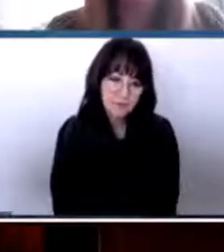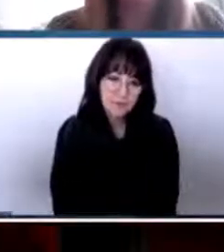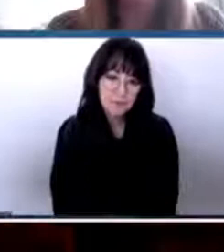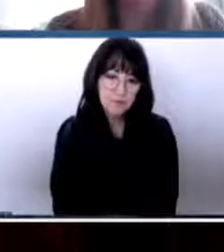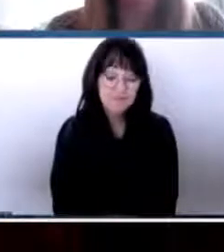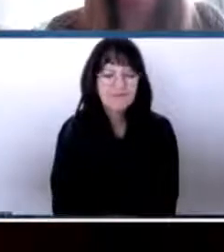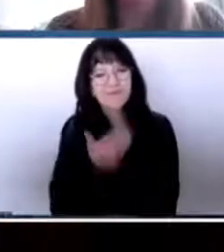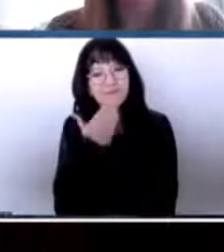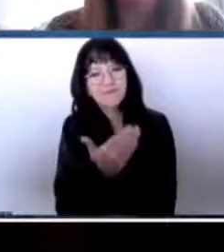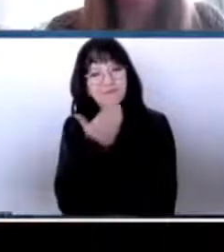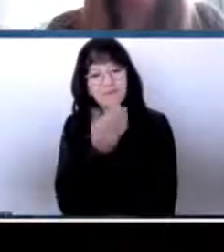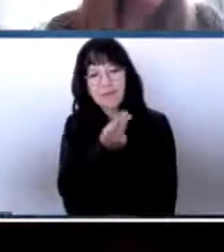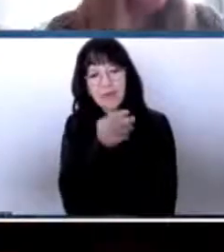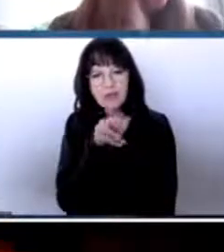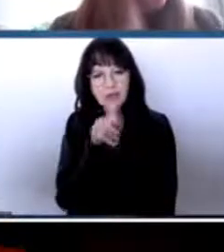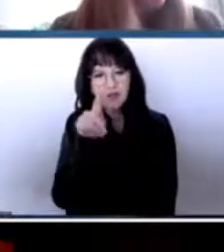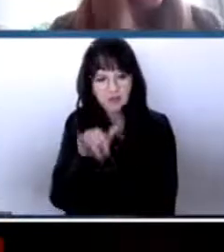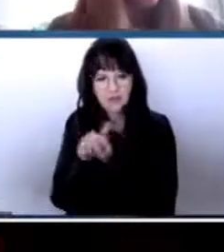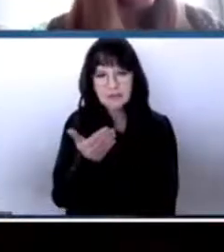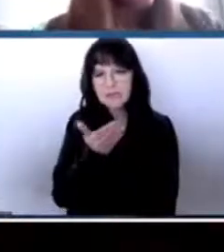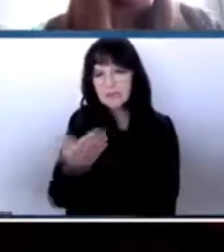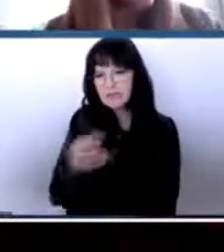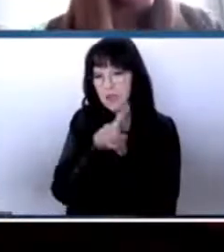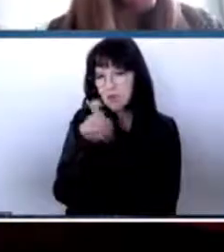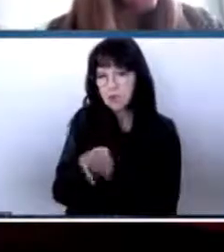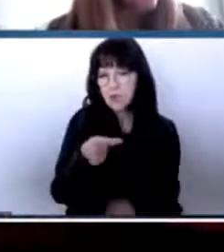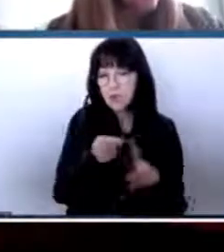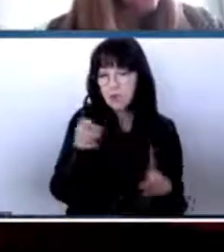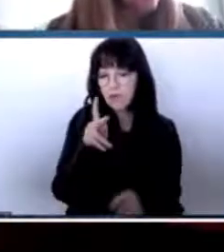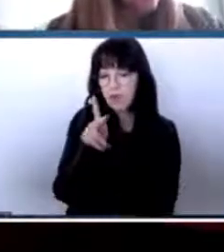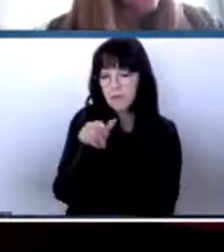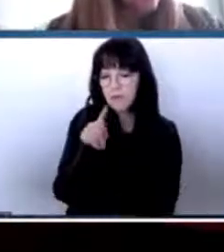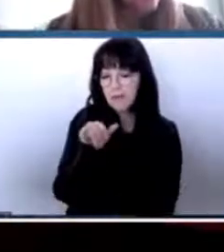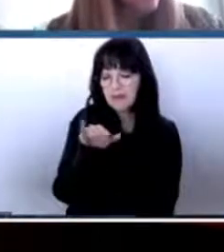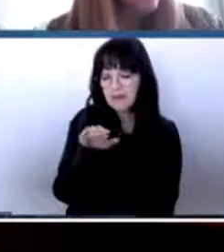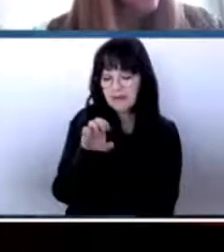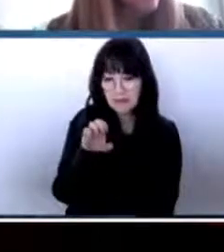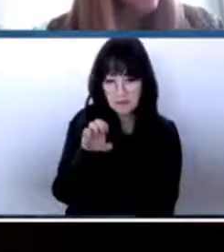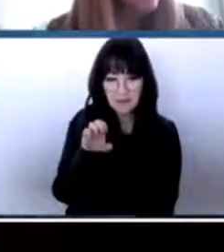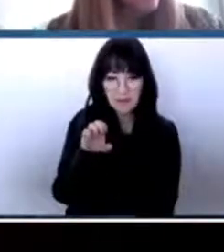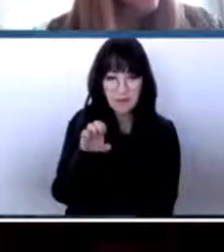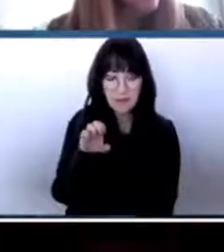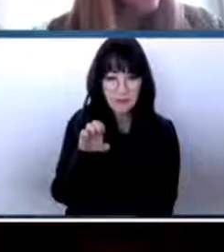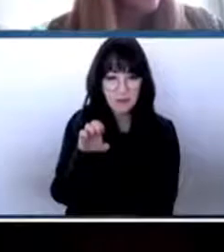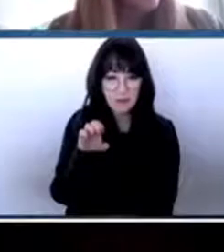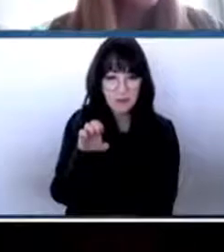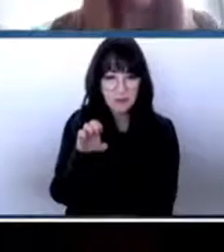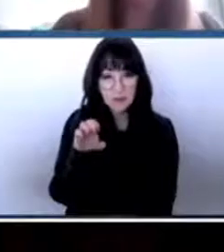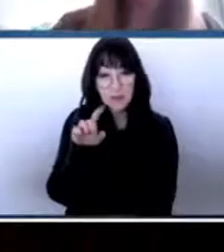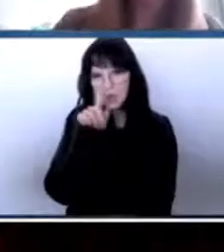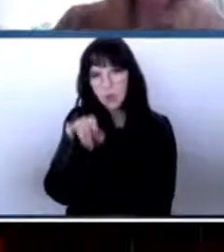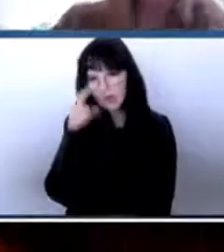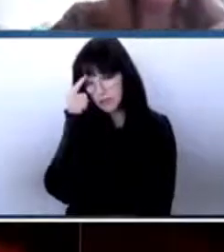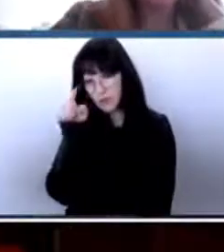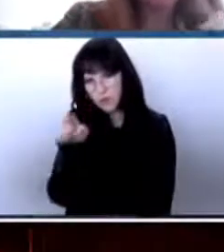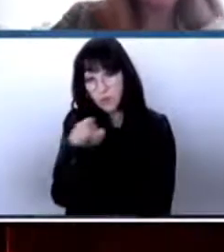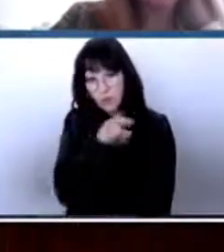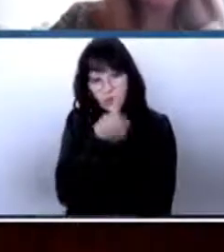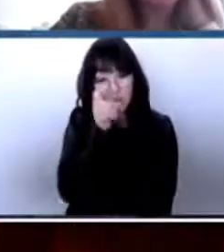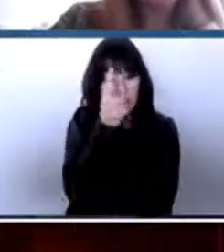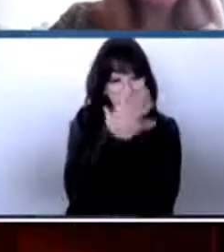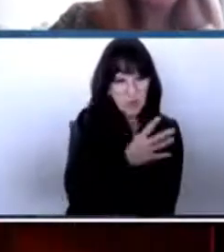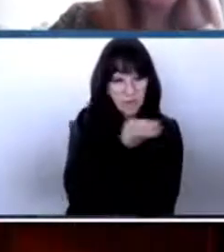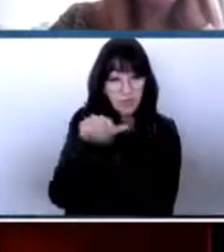Thanks, Dr. Tay. The next question is going to come from Katie Tabling, and this is for the governor and AJ. Do you